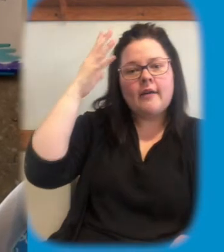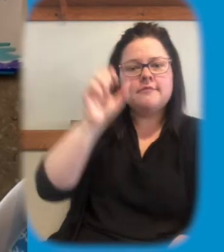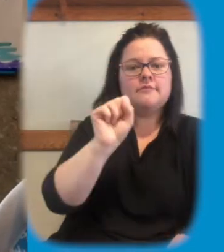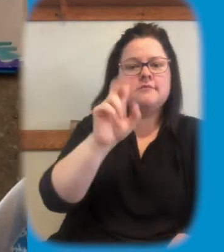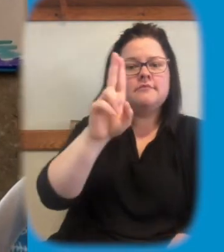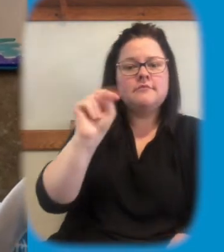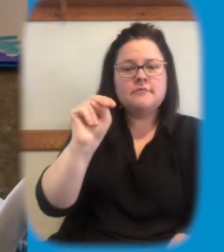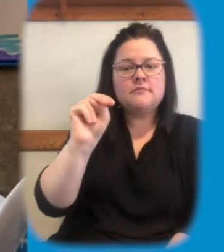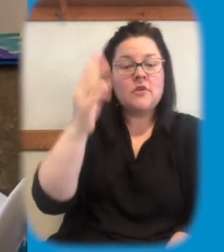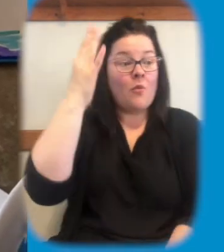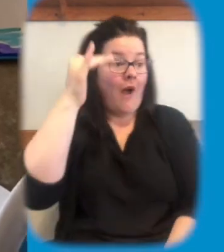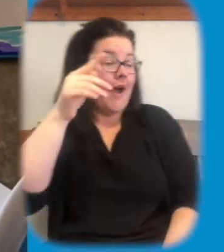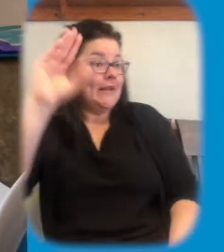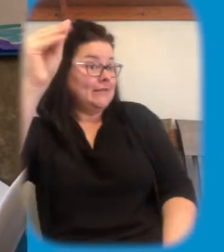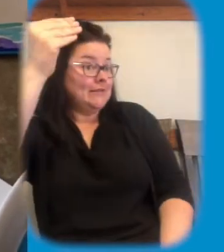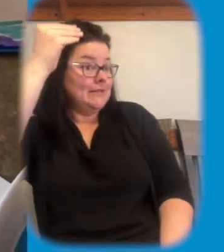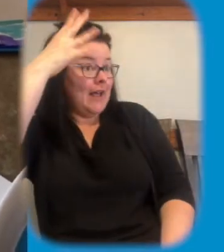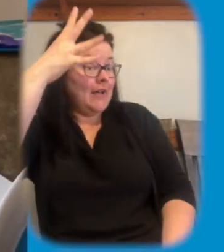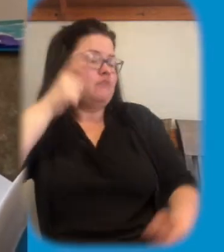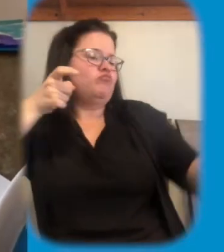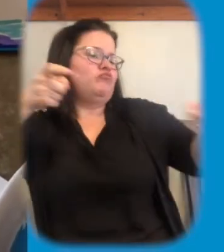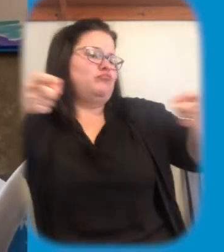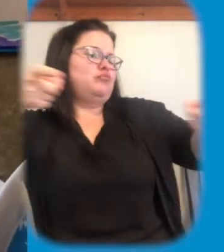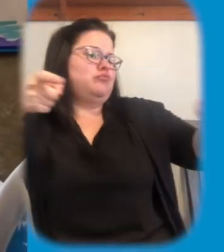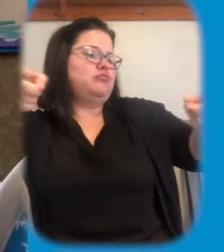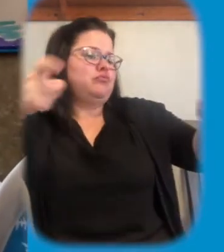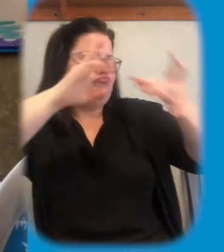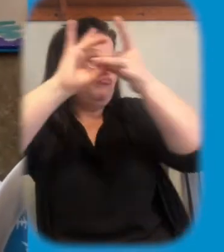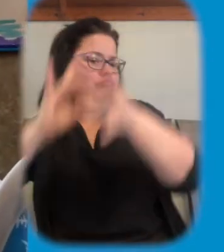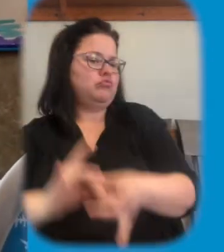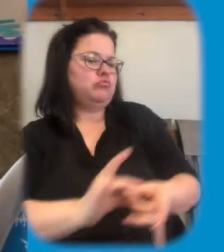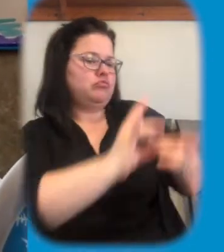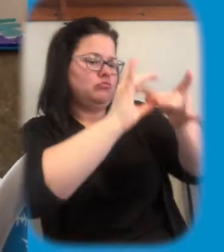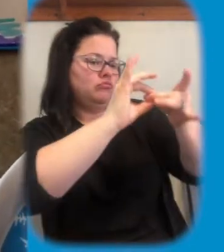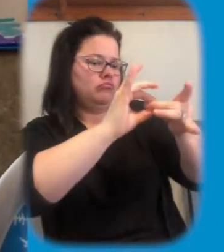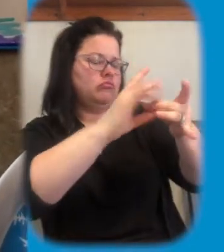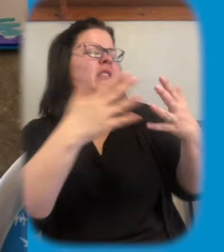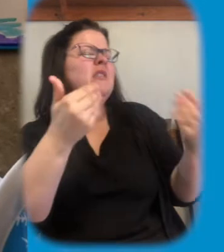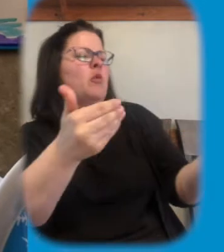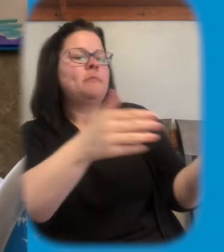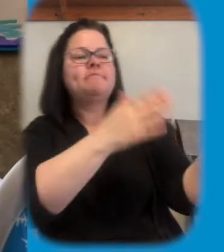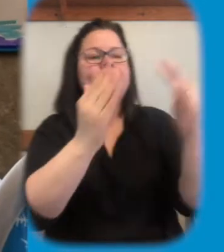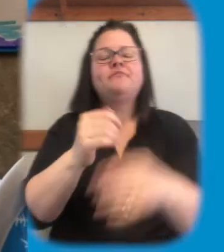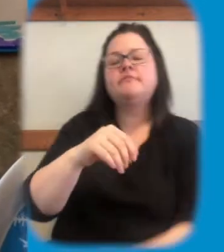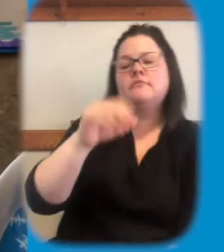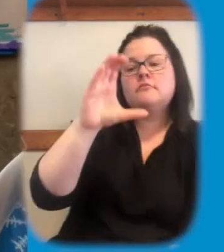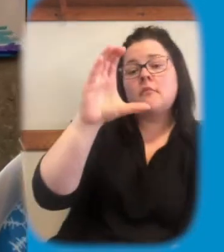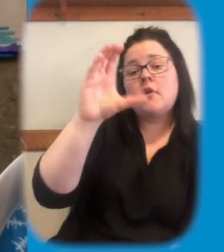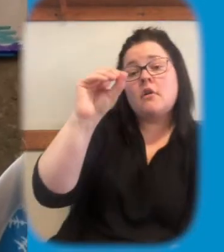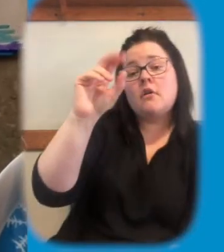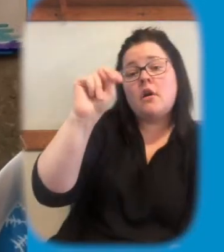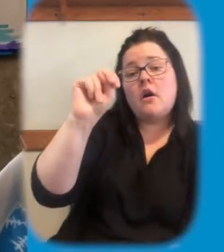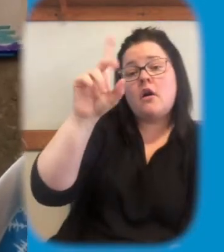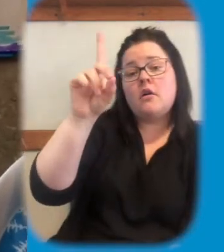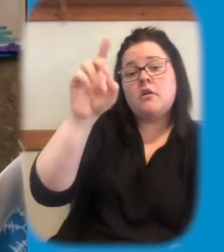Yeah, the sun fuels all of this. Okay, keep going. Condensation.